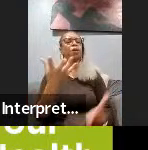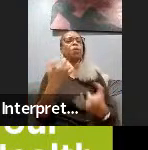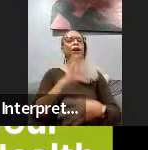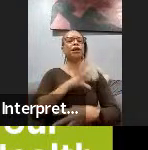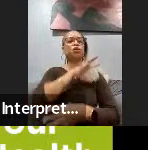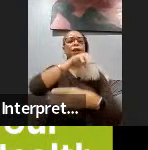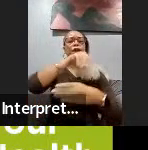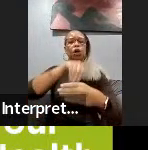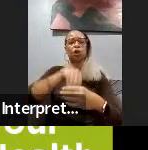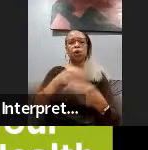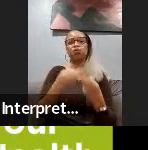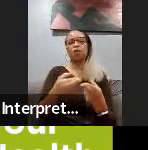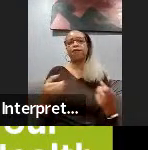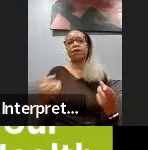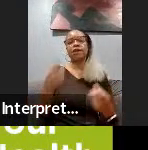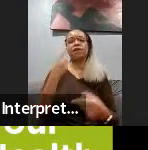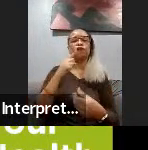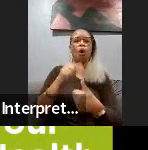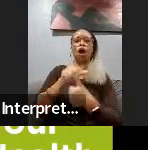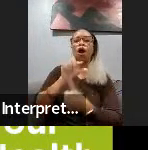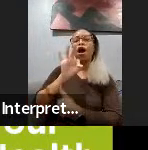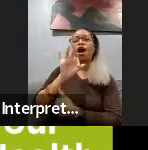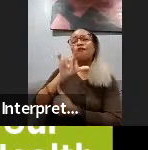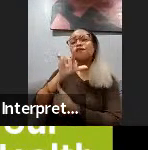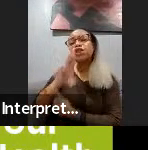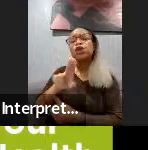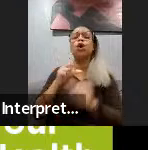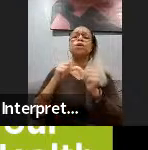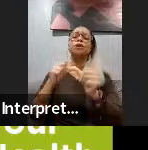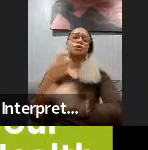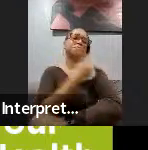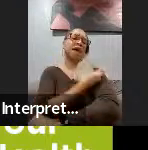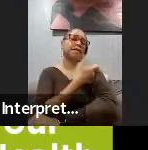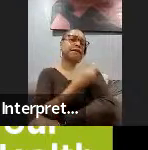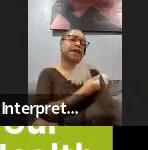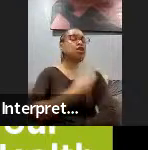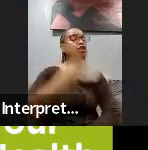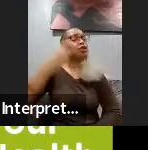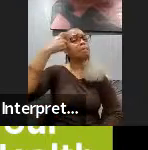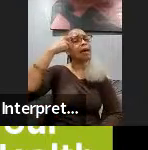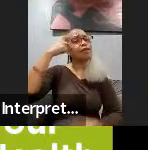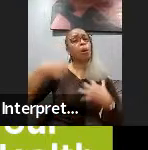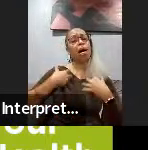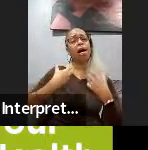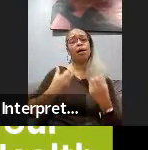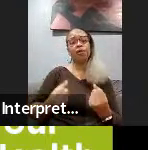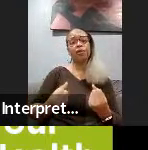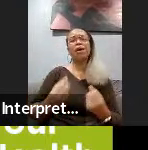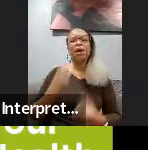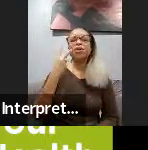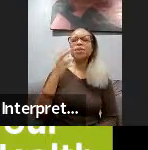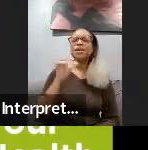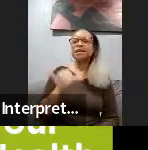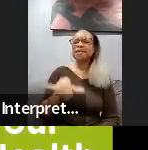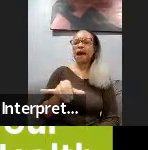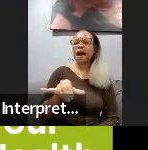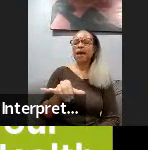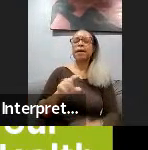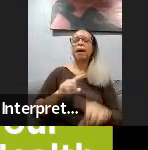references to flu, routine vaccinations, mental health. So you'll see some of that. But I think